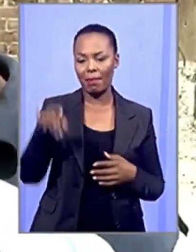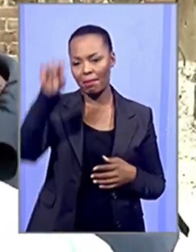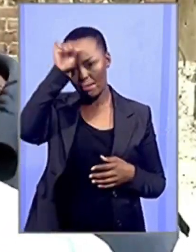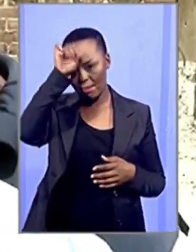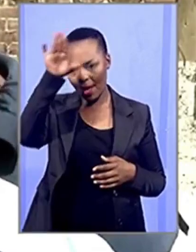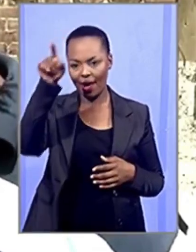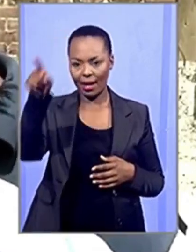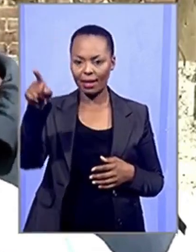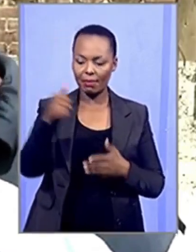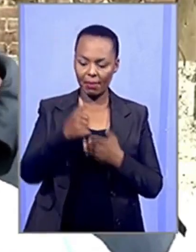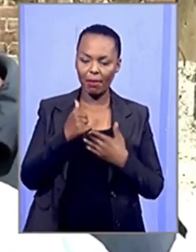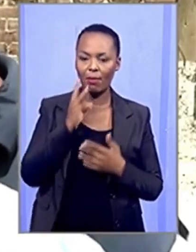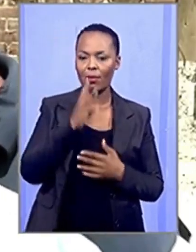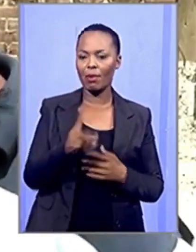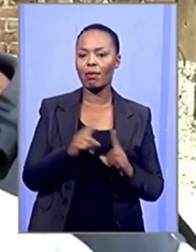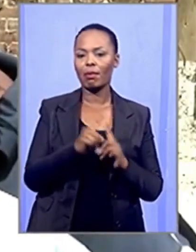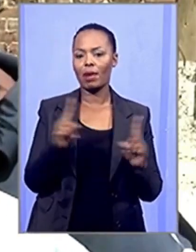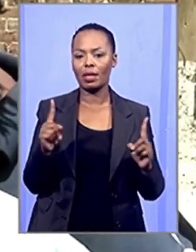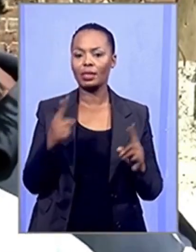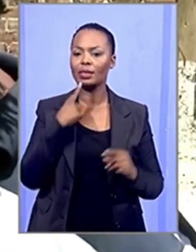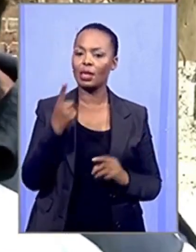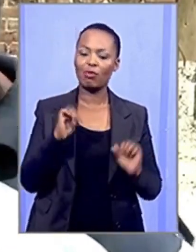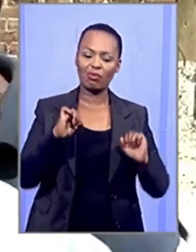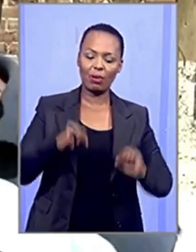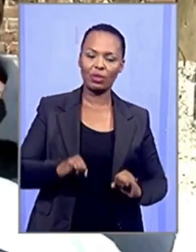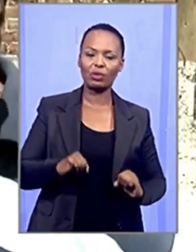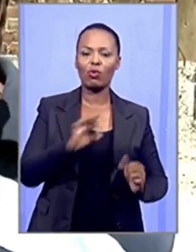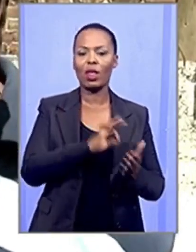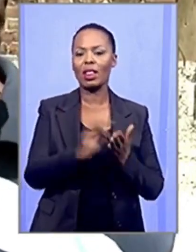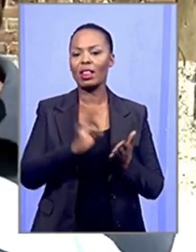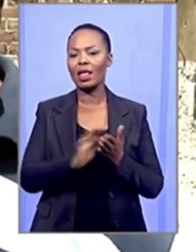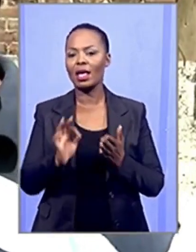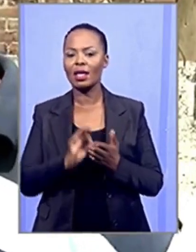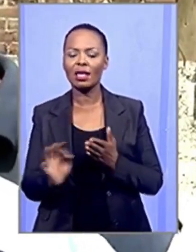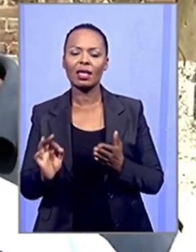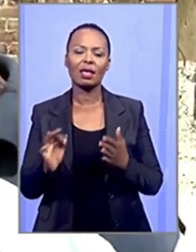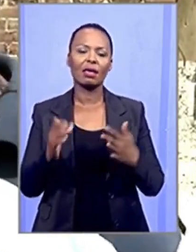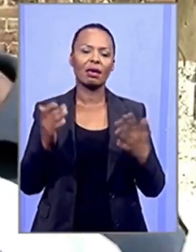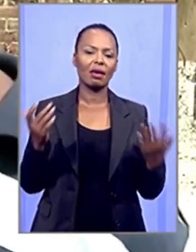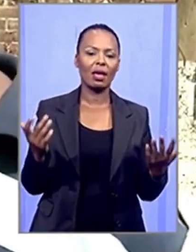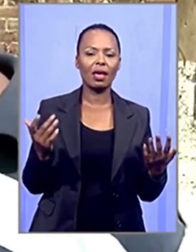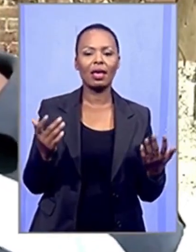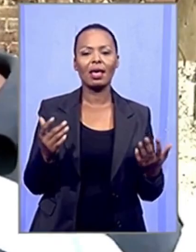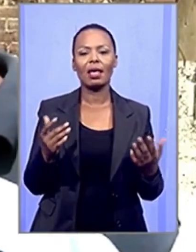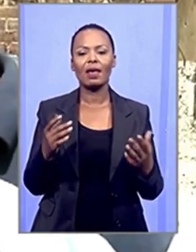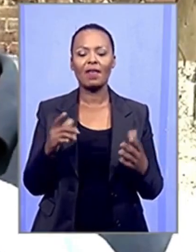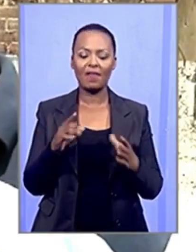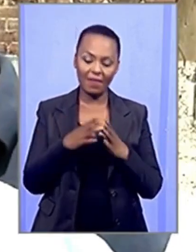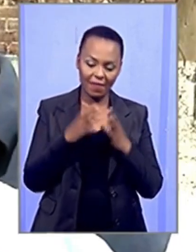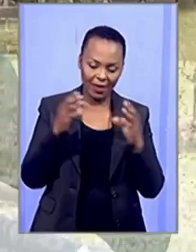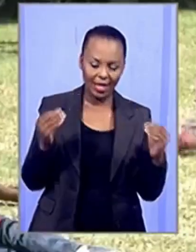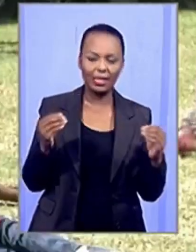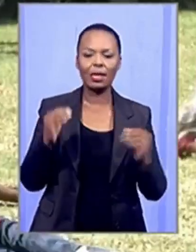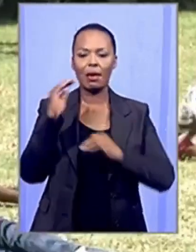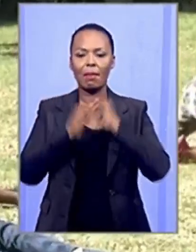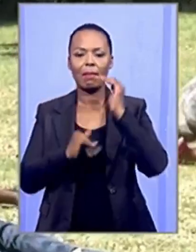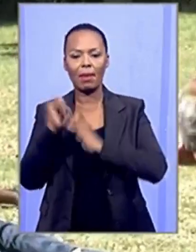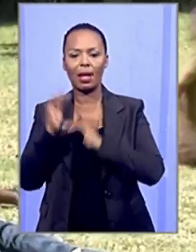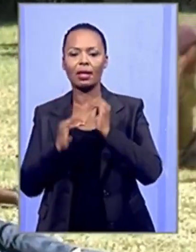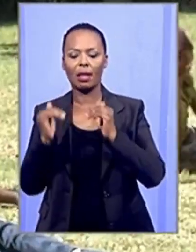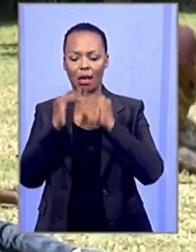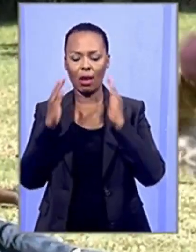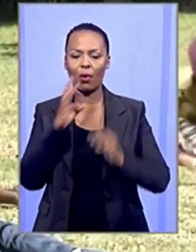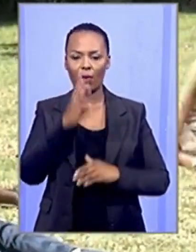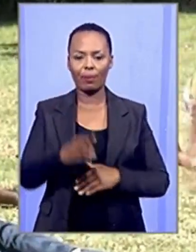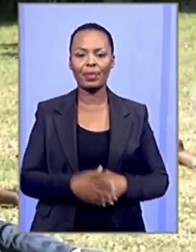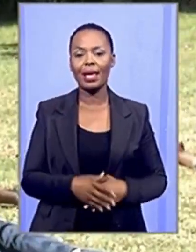ba re ba batla permission ya go kolomaka la o etsa jwalo, then ha ba qetile ba tla lokisa sebaka. Letšatši la Christmas